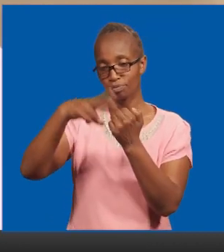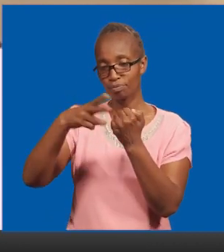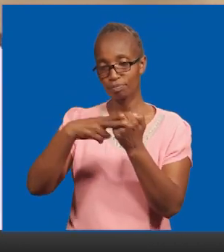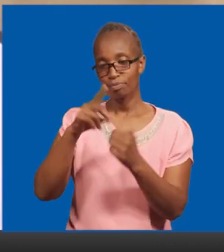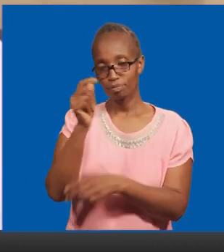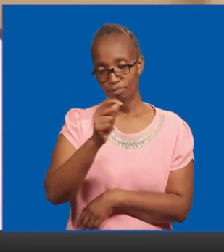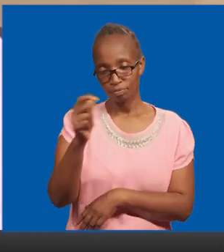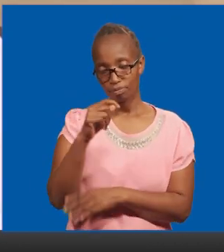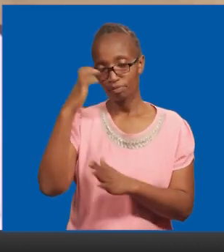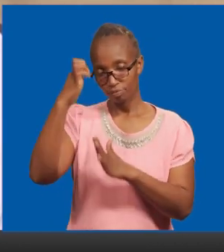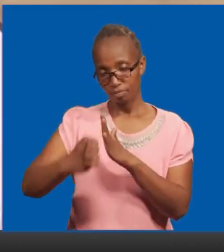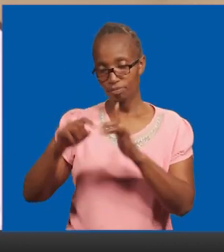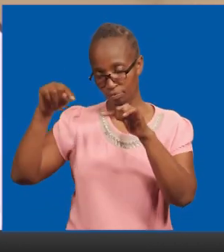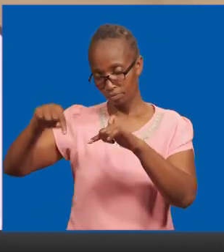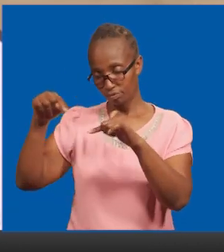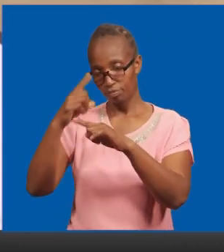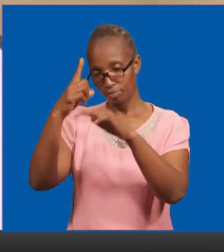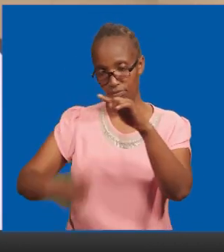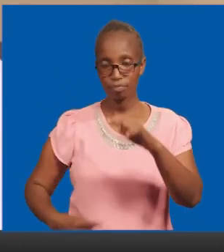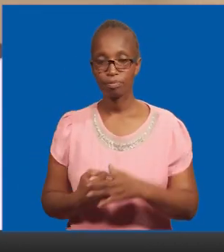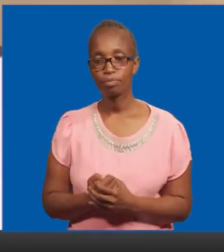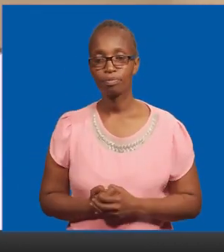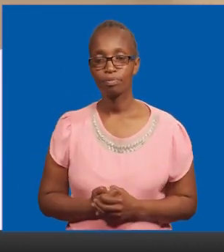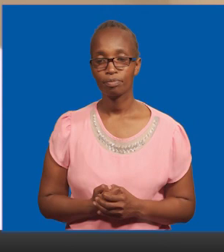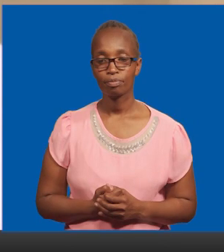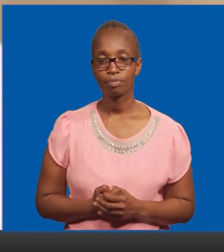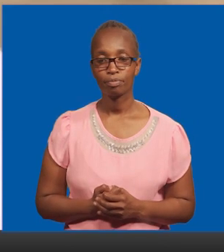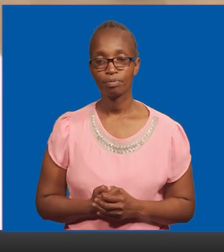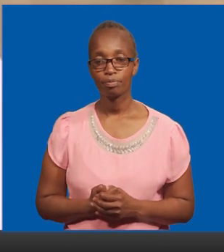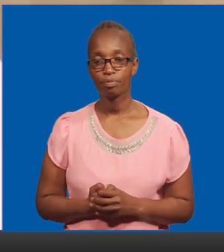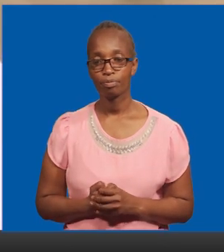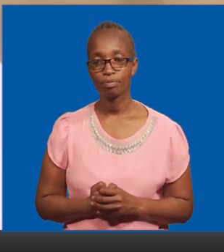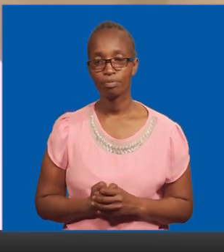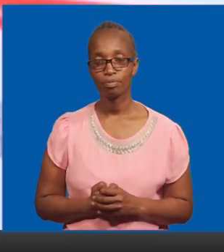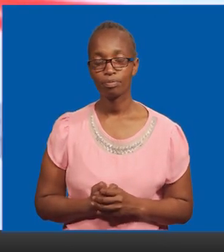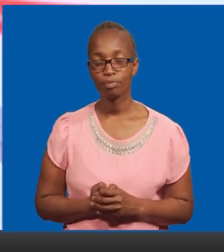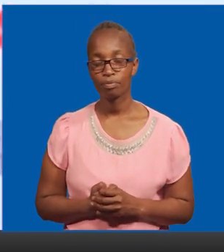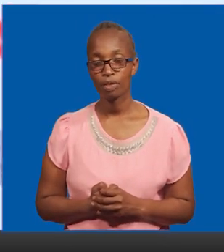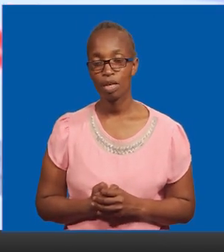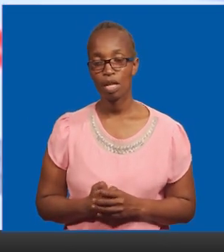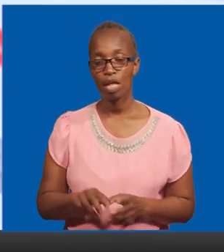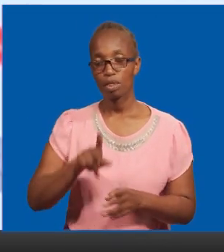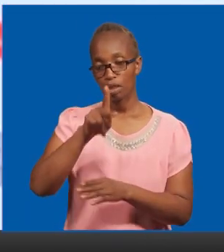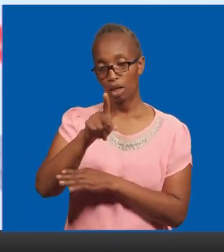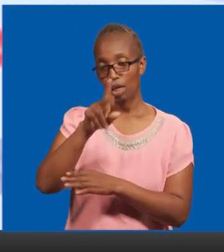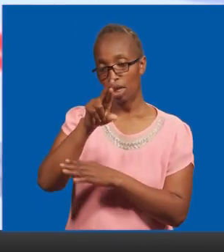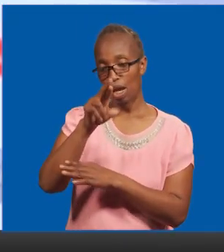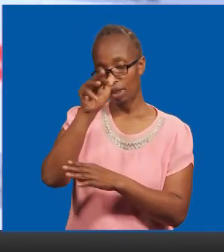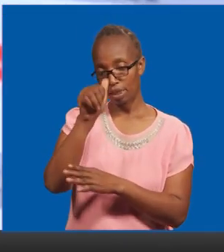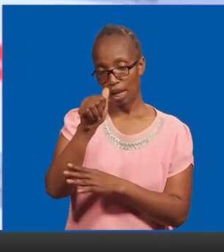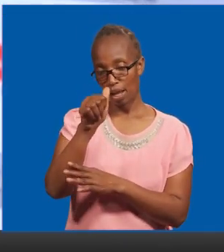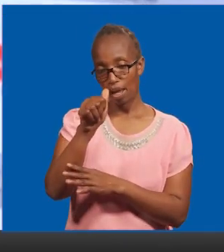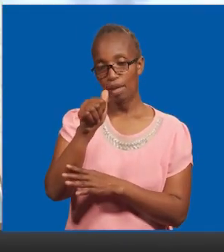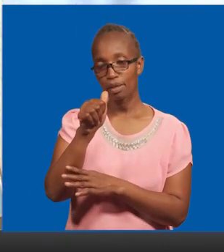collecting 2.768 trillion shillings by the end of this financial year. Mapato ya